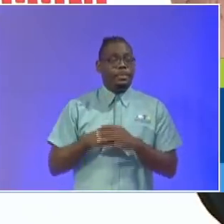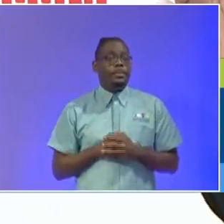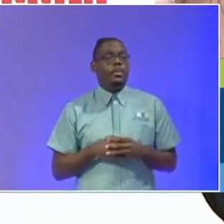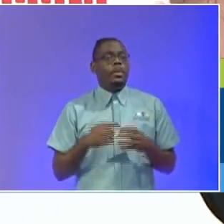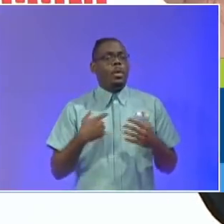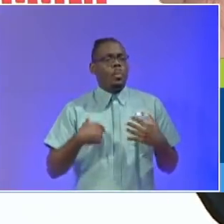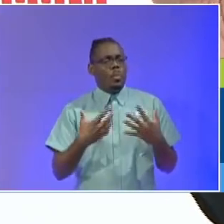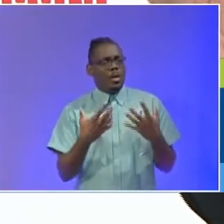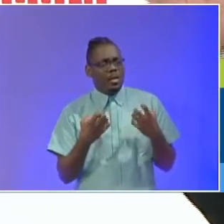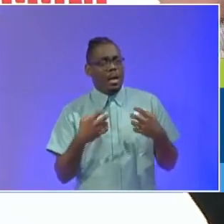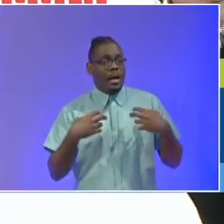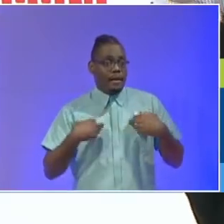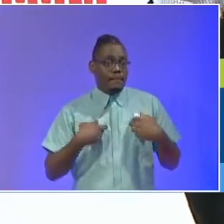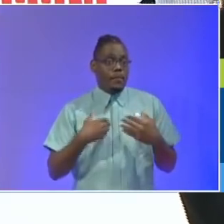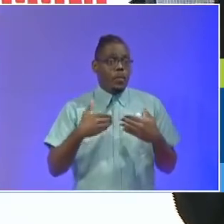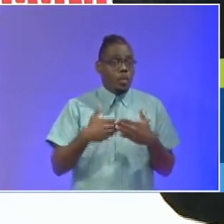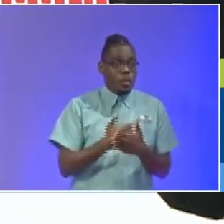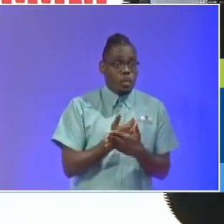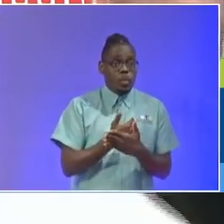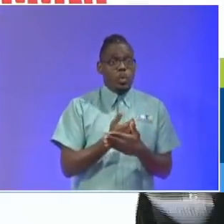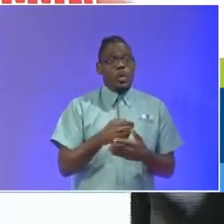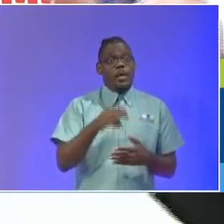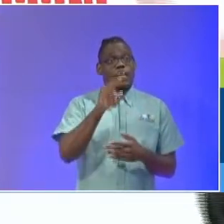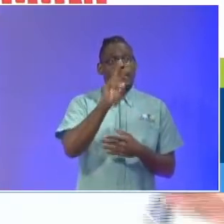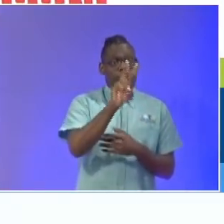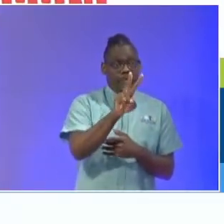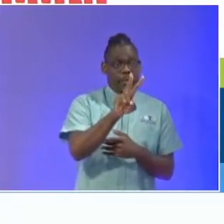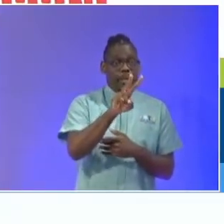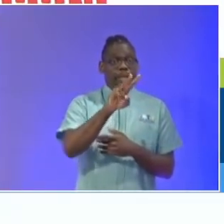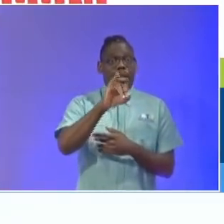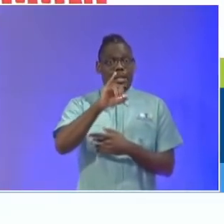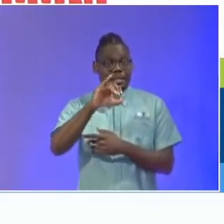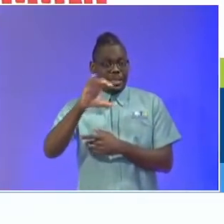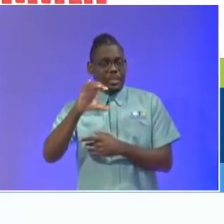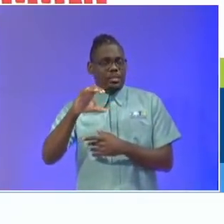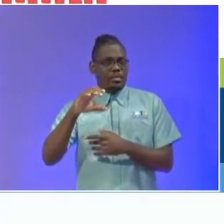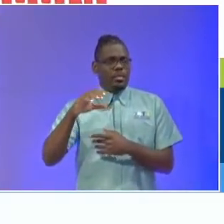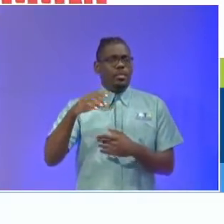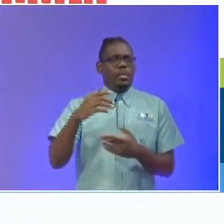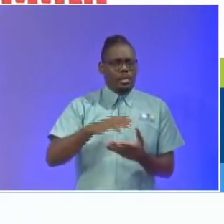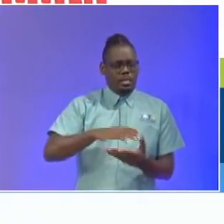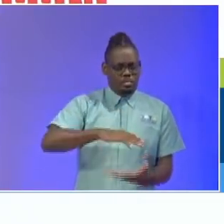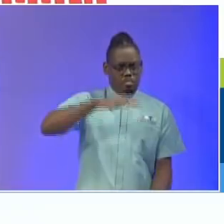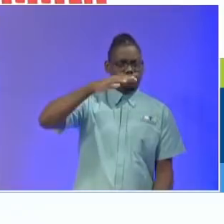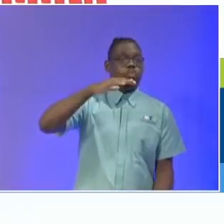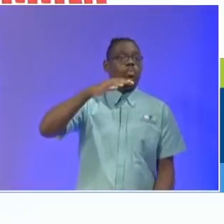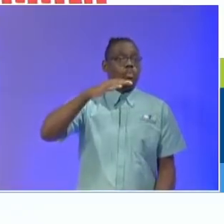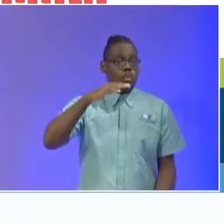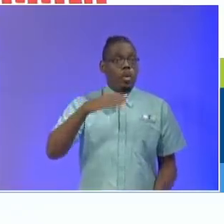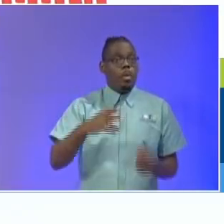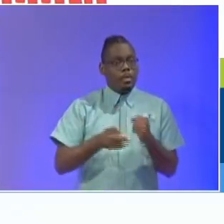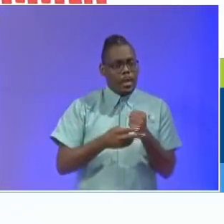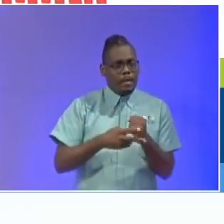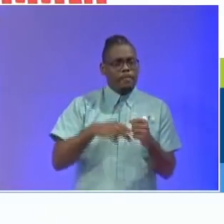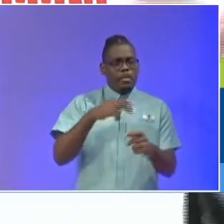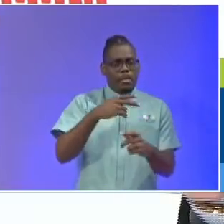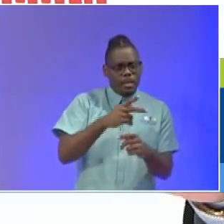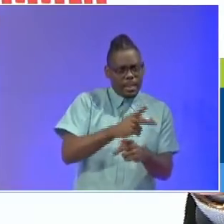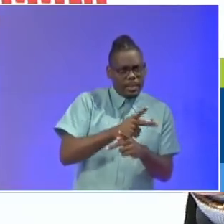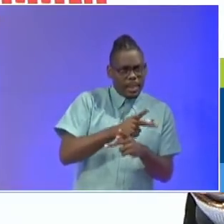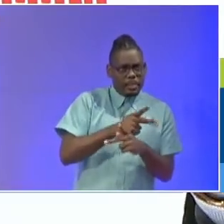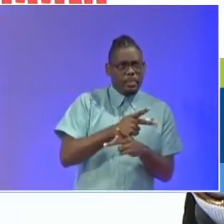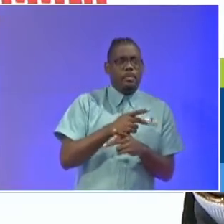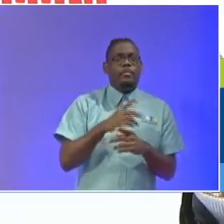tanks, which is a big storage unit for oxygen, which is then piped automatically to